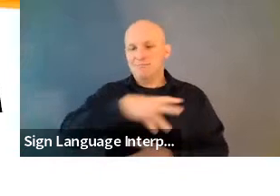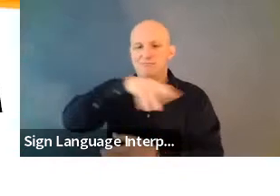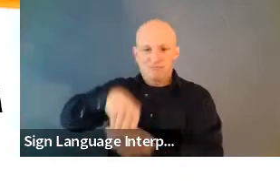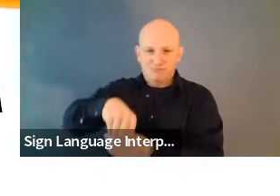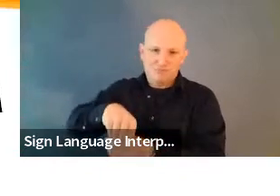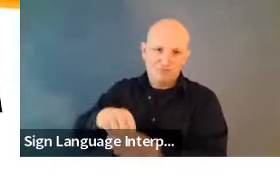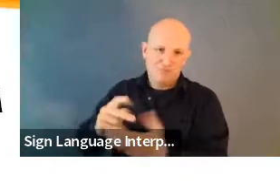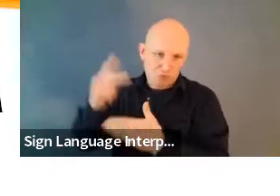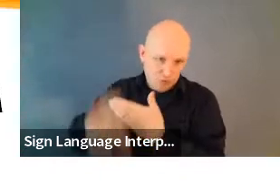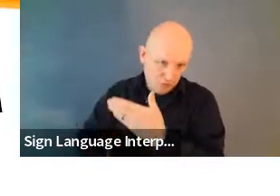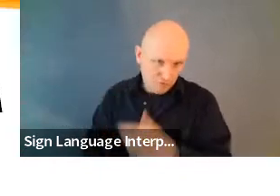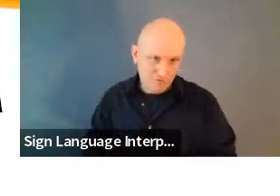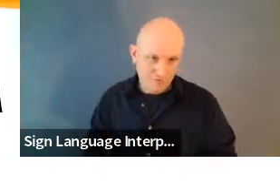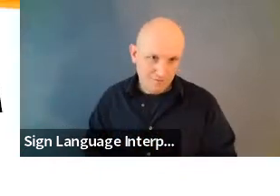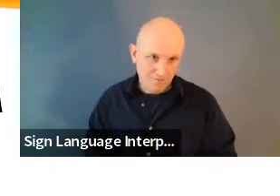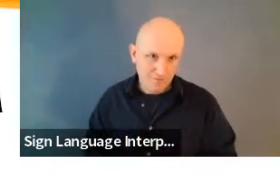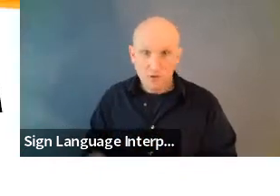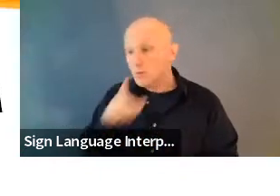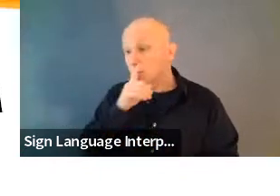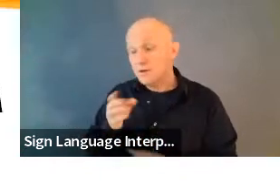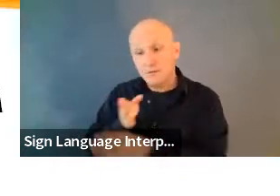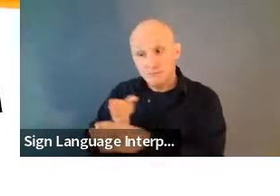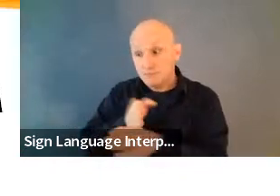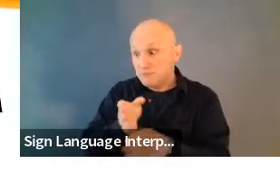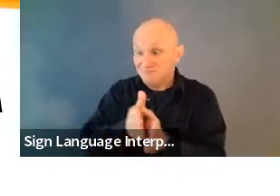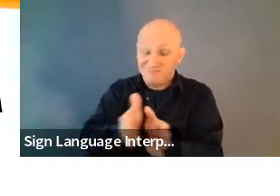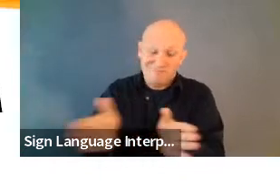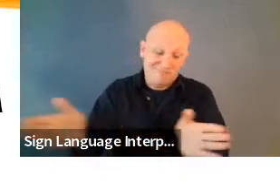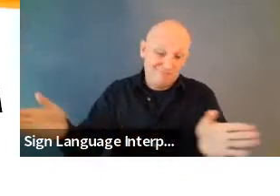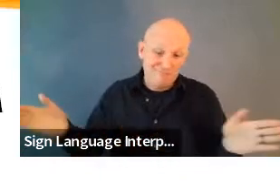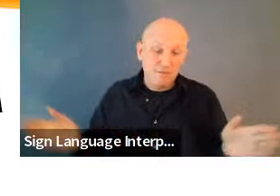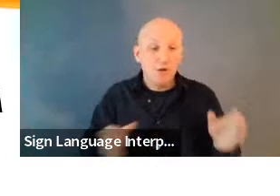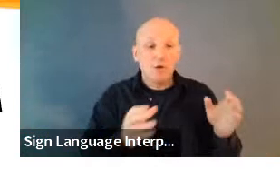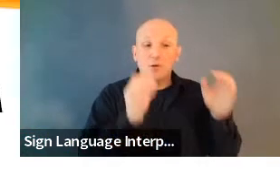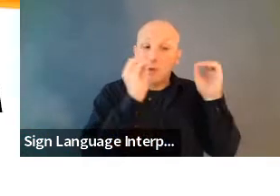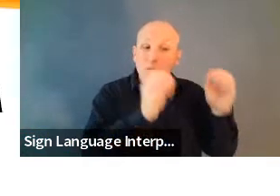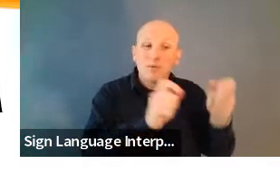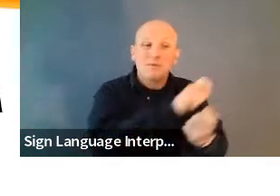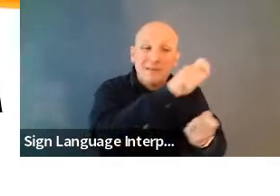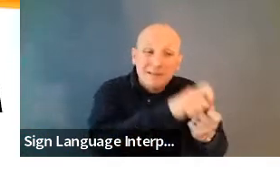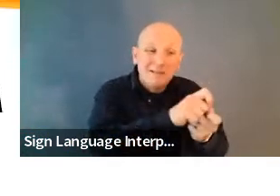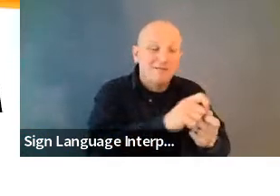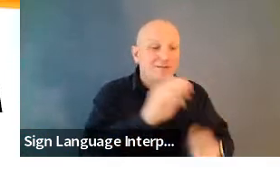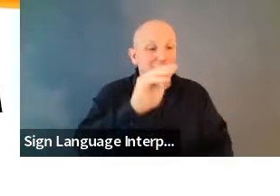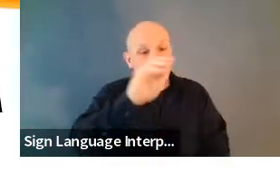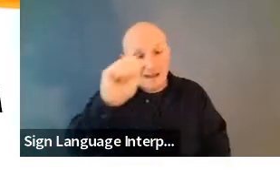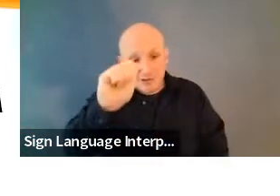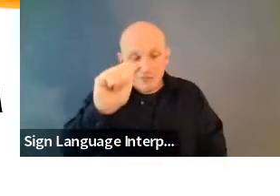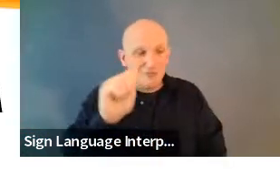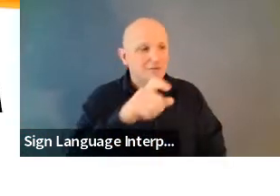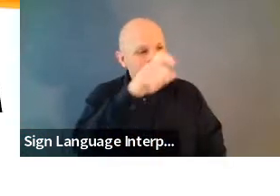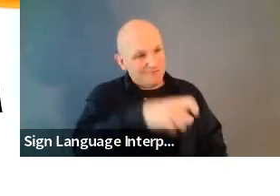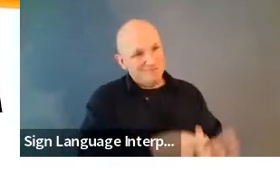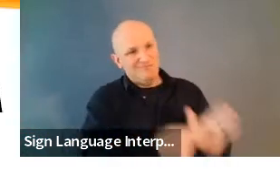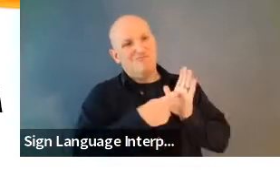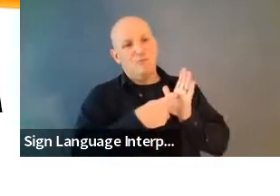wide range of career opportunities, no particular major is recommended or required by the Law